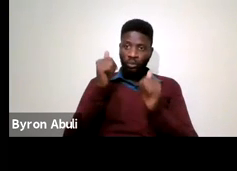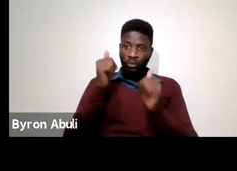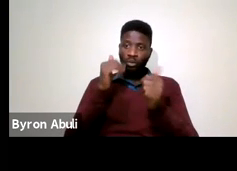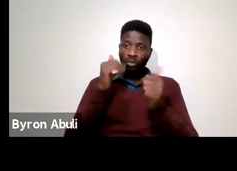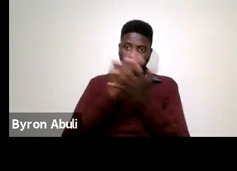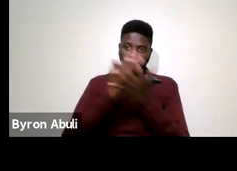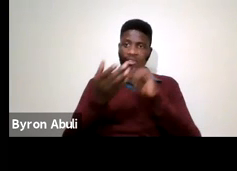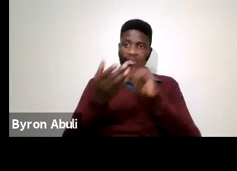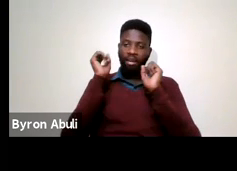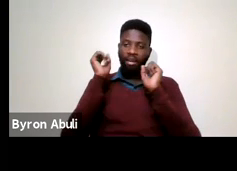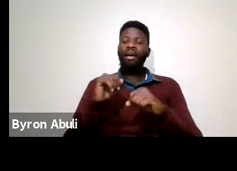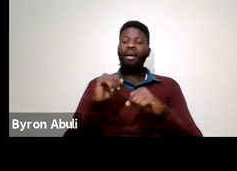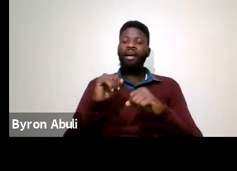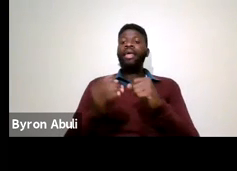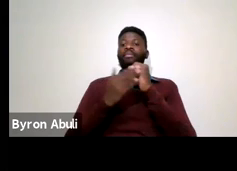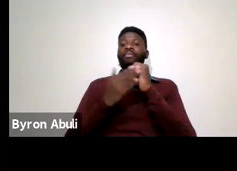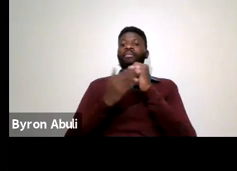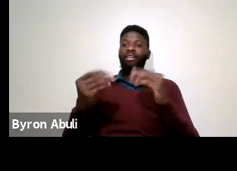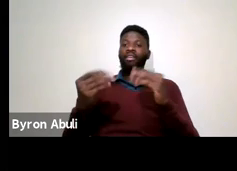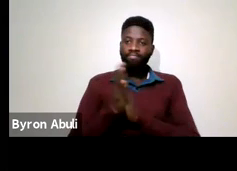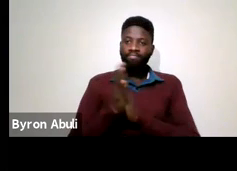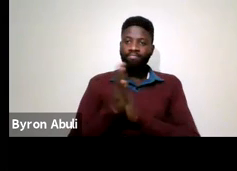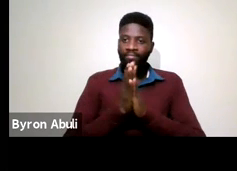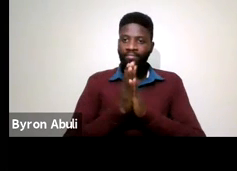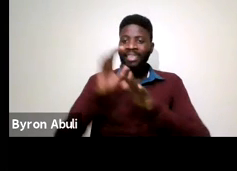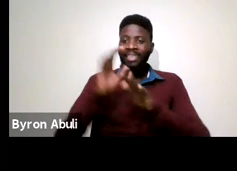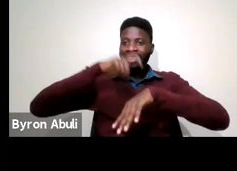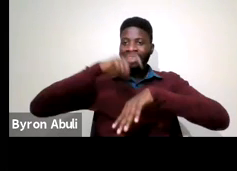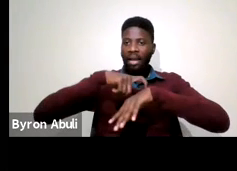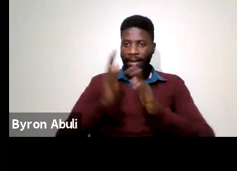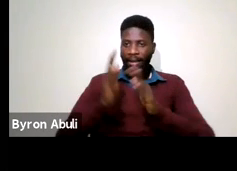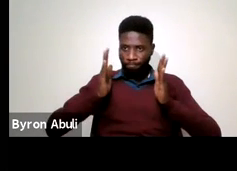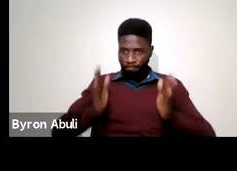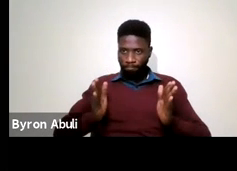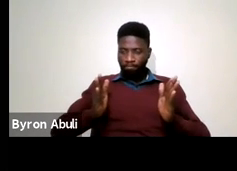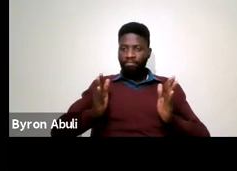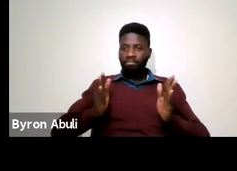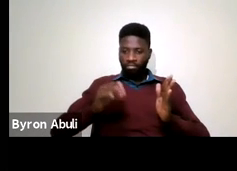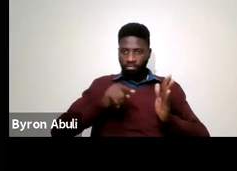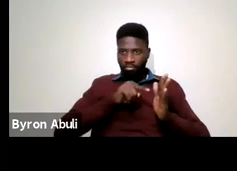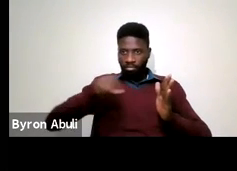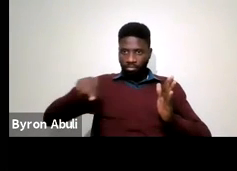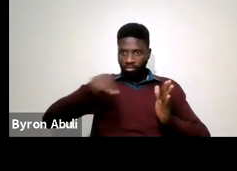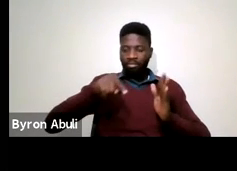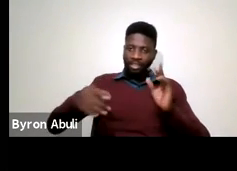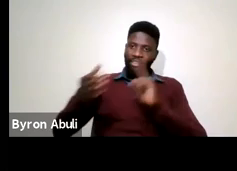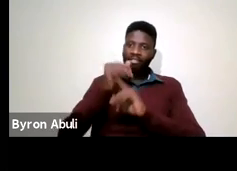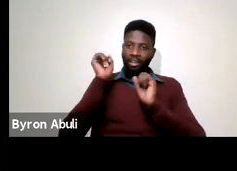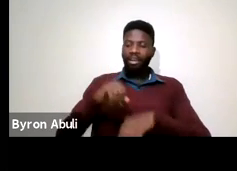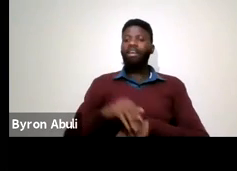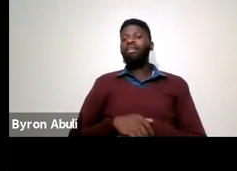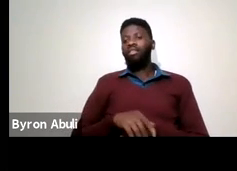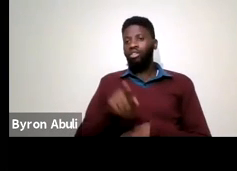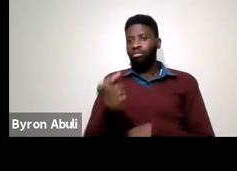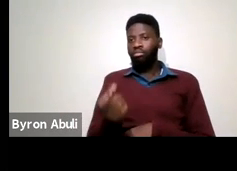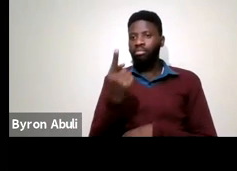time frame that you've set on according to your plan. So that's it. You have introduced three very important things.